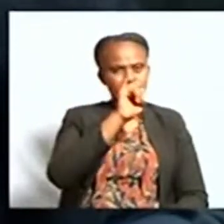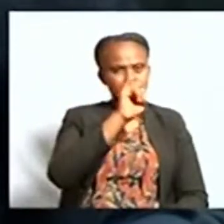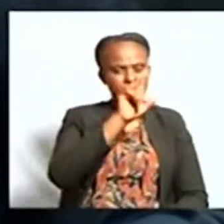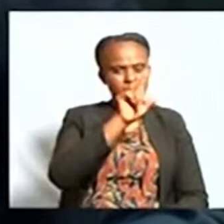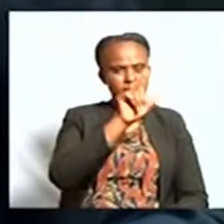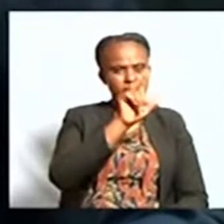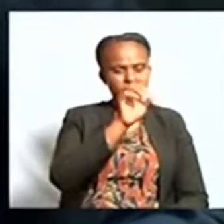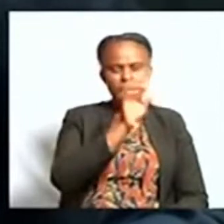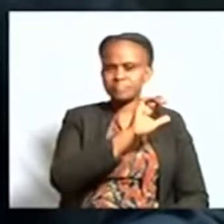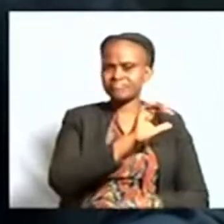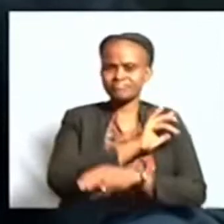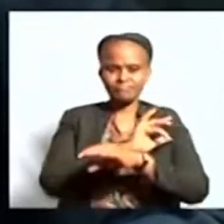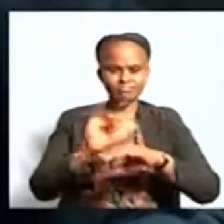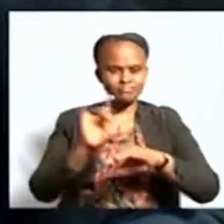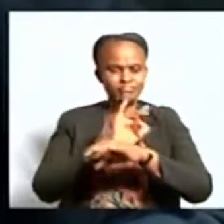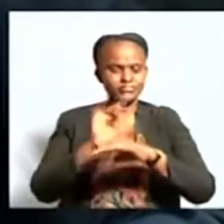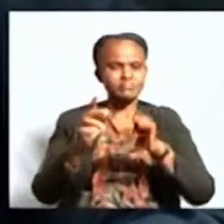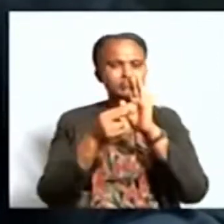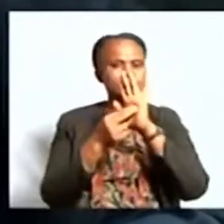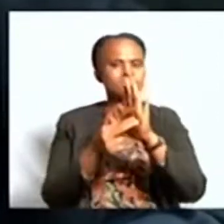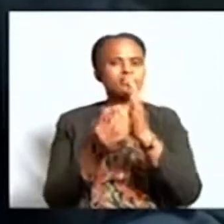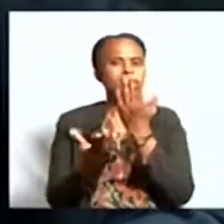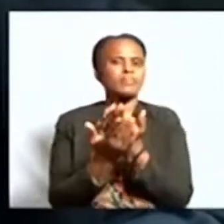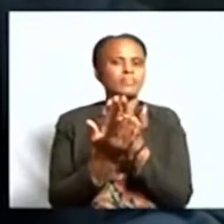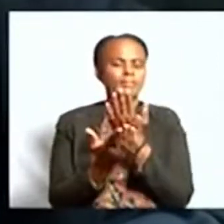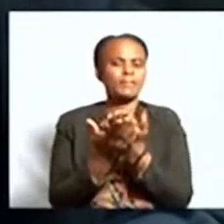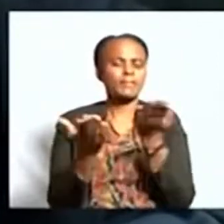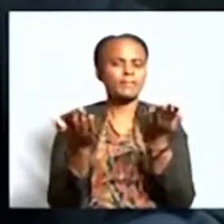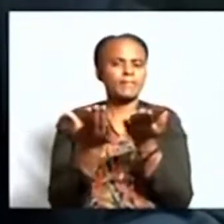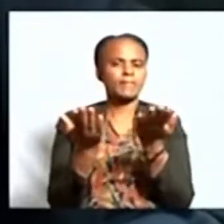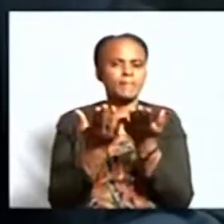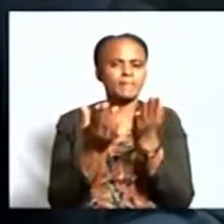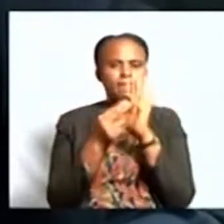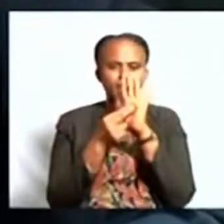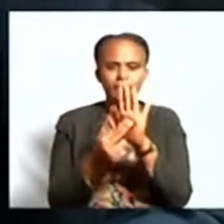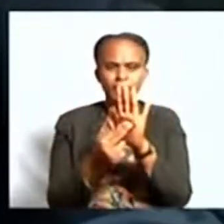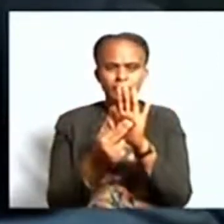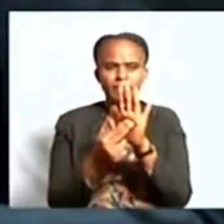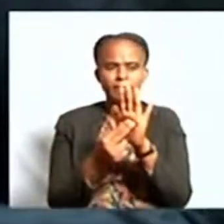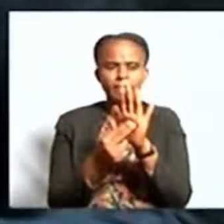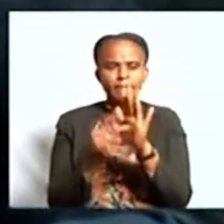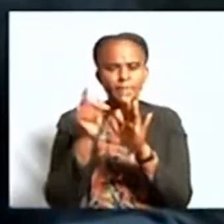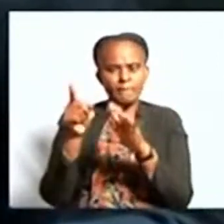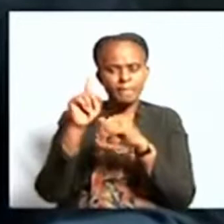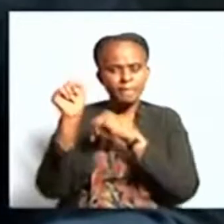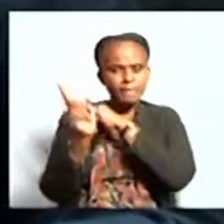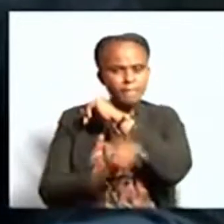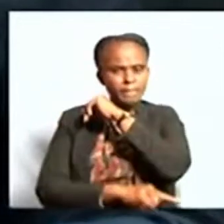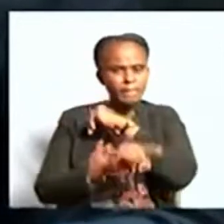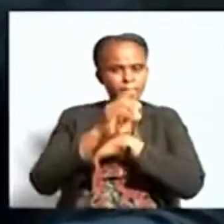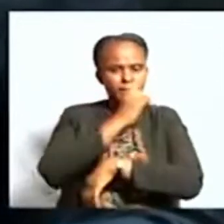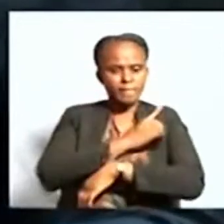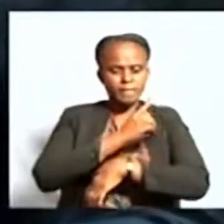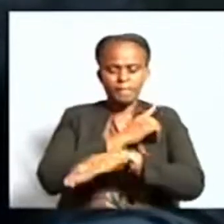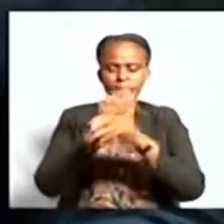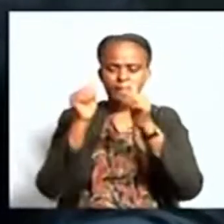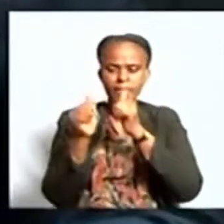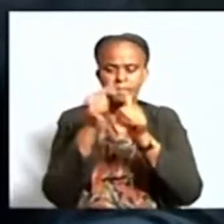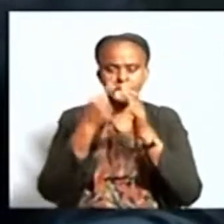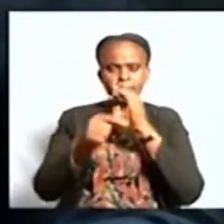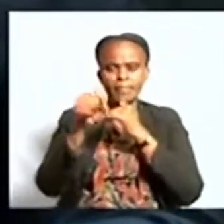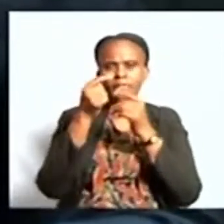there is nothing that has been attached to show that the disciplinary action that you talked